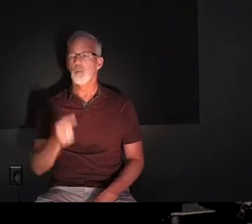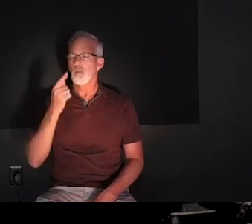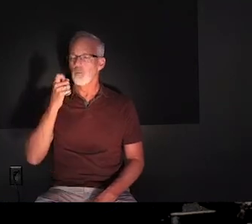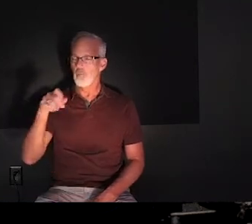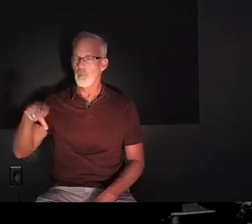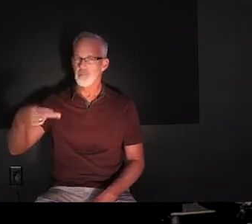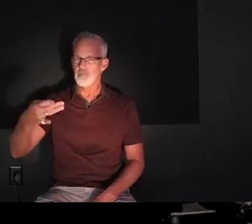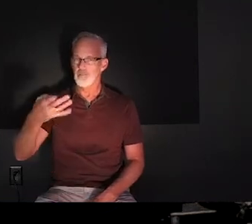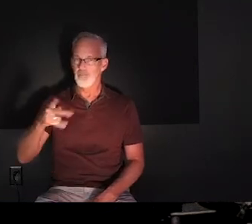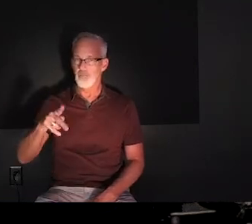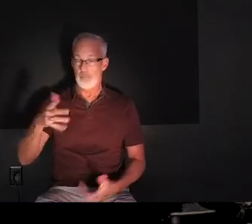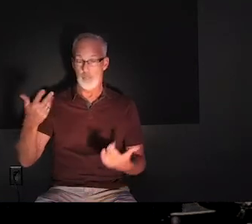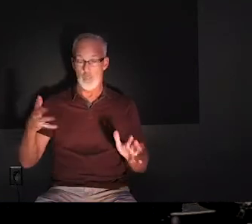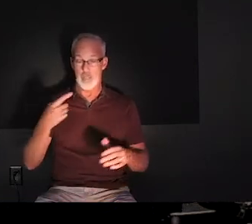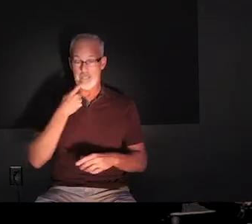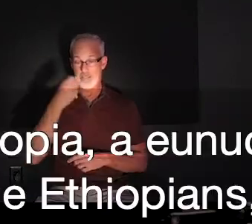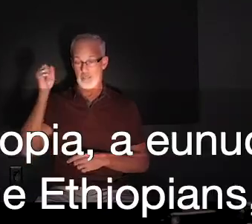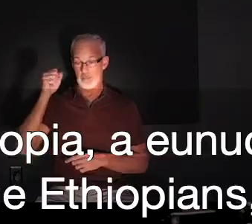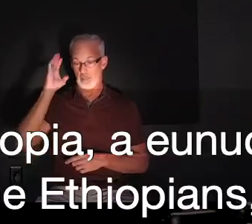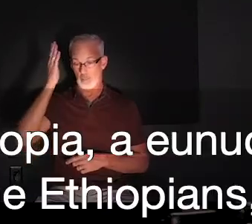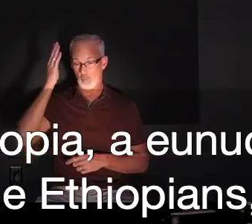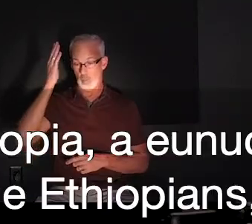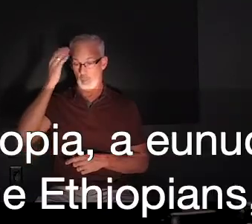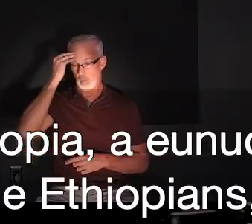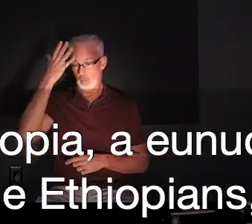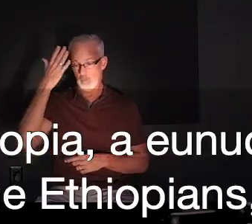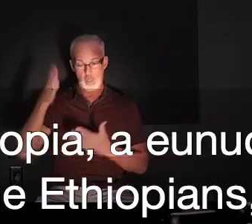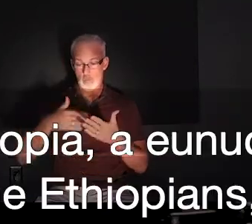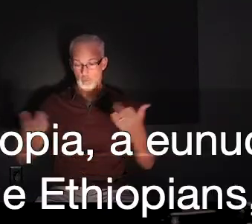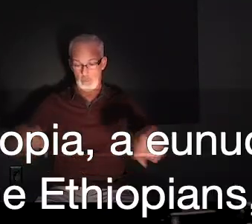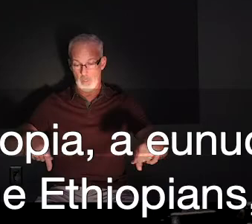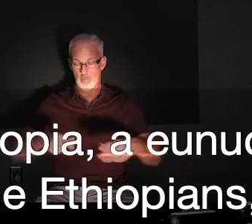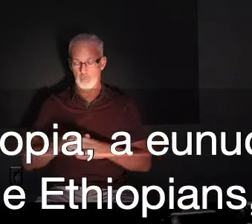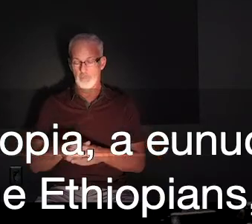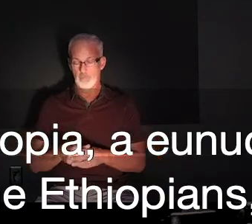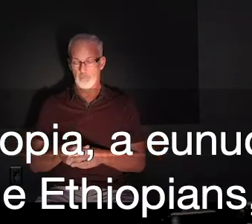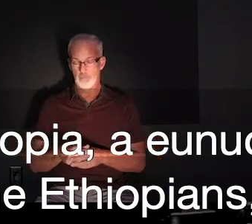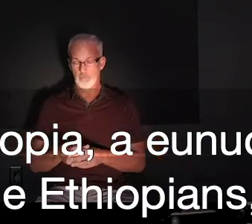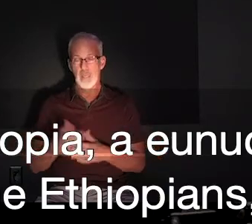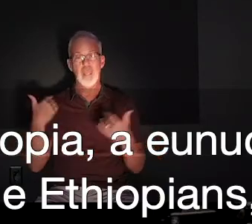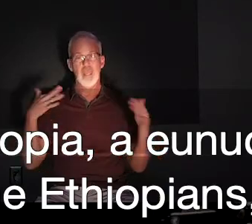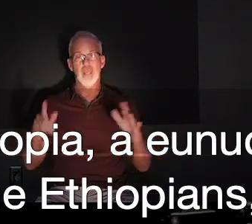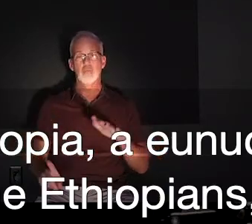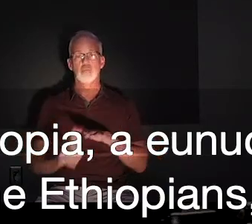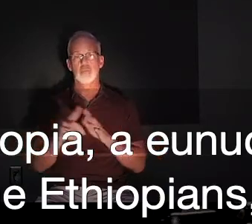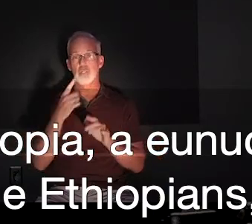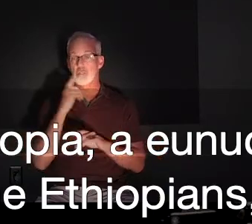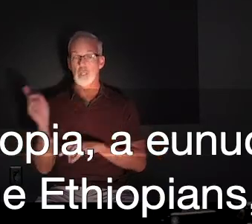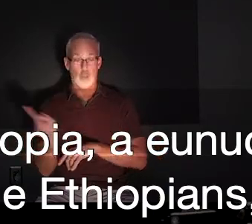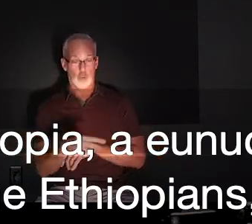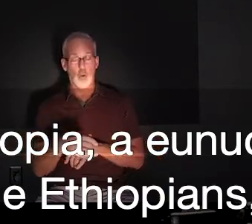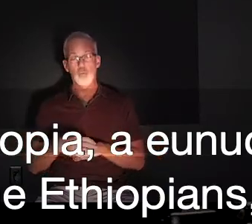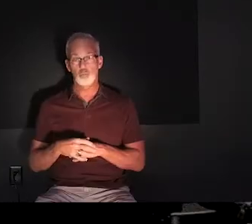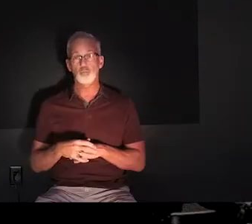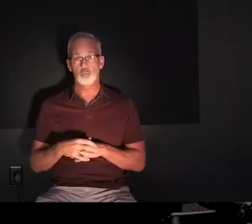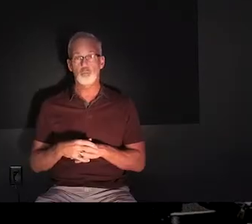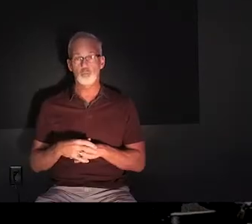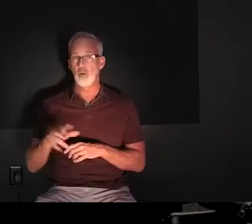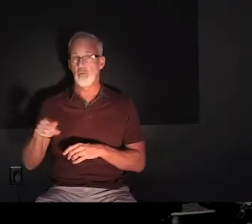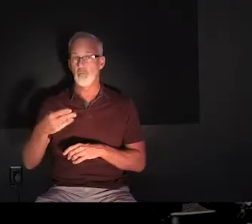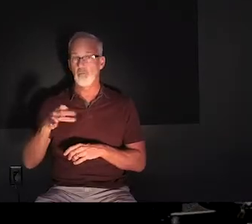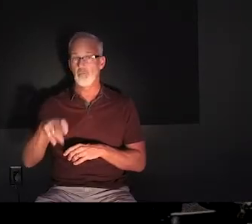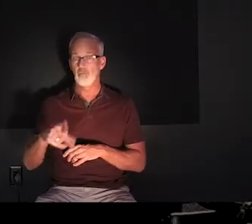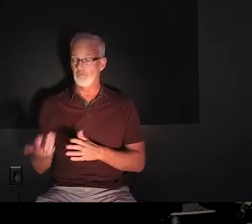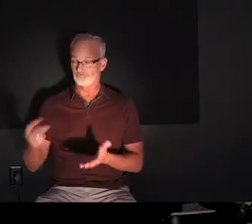on the table, look what it says in verse 27. So he arose and went. You know what he did?